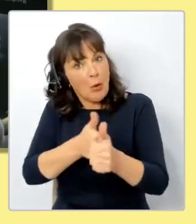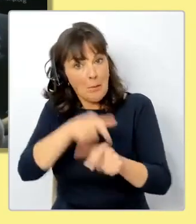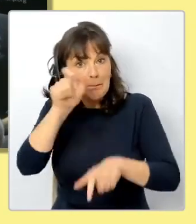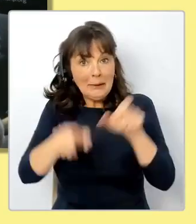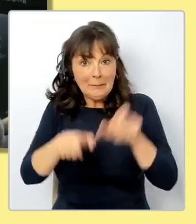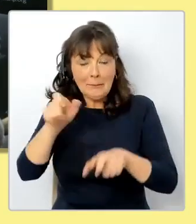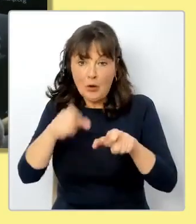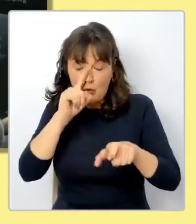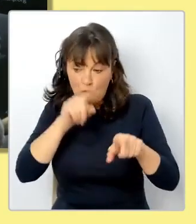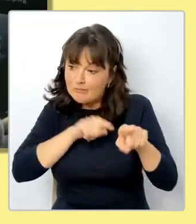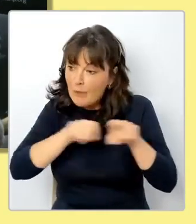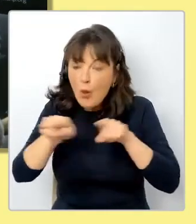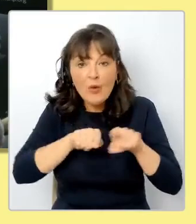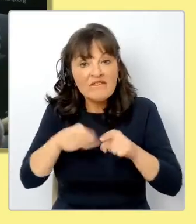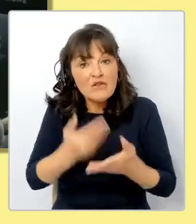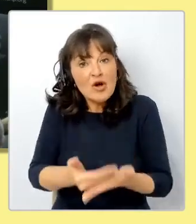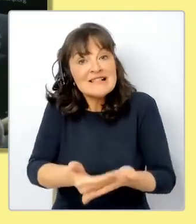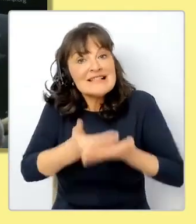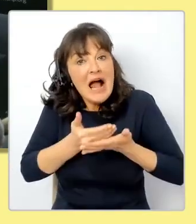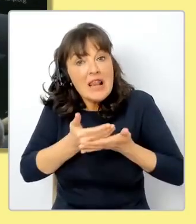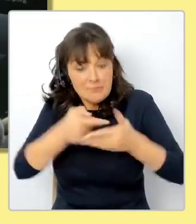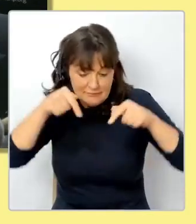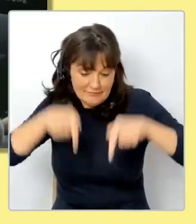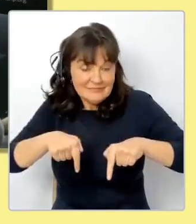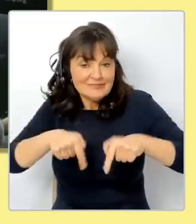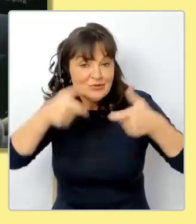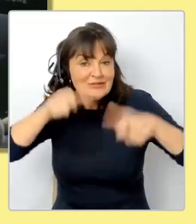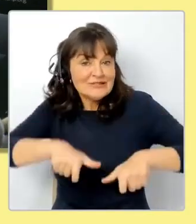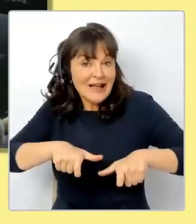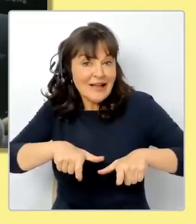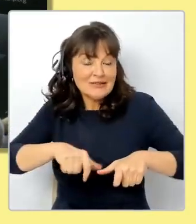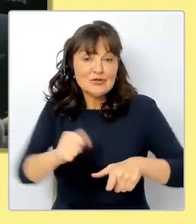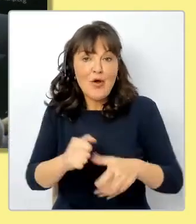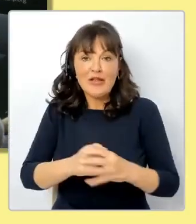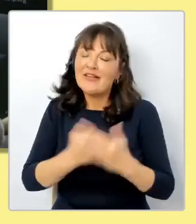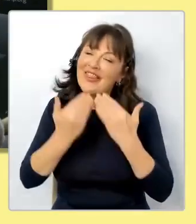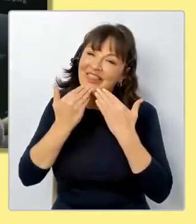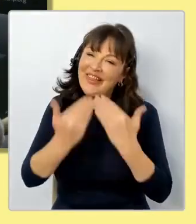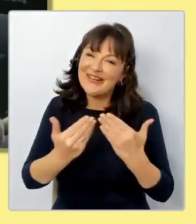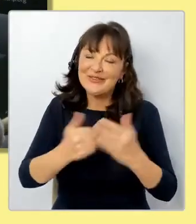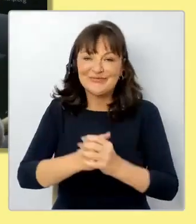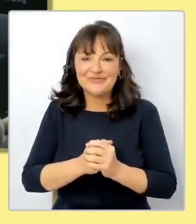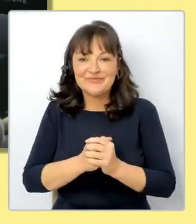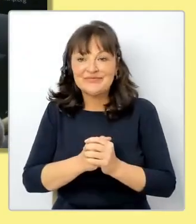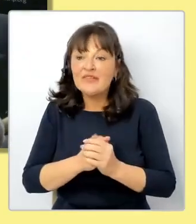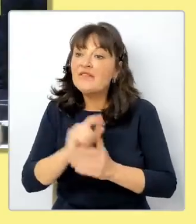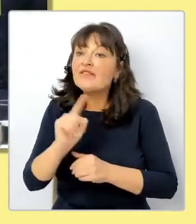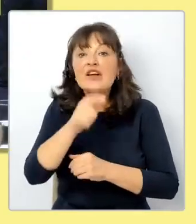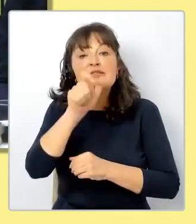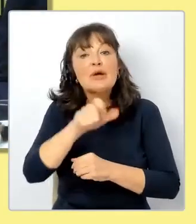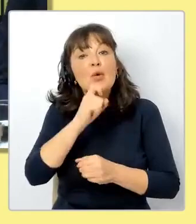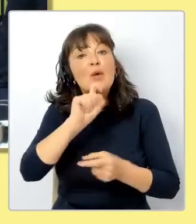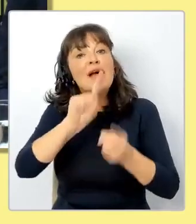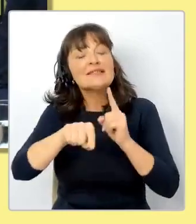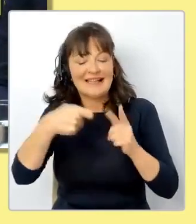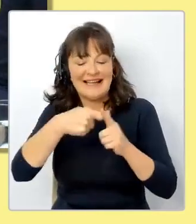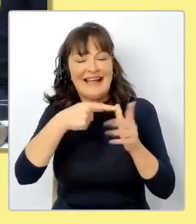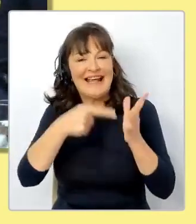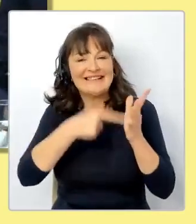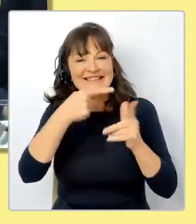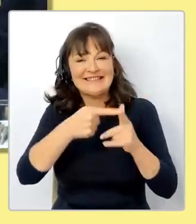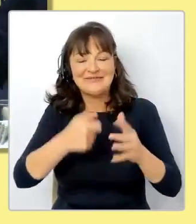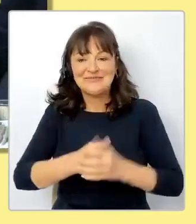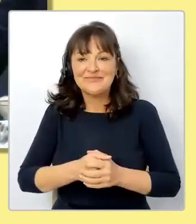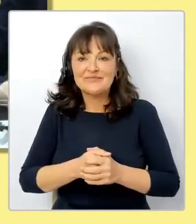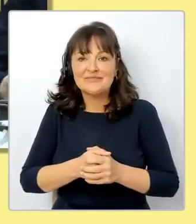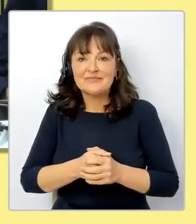seeking asylum? Thank you. And the first person on that one is Kate. Thanks very much. Well,